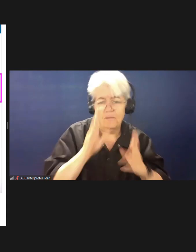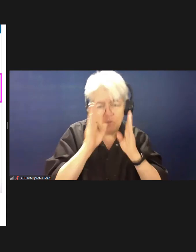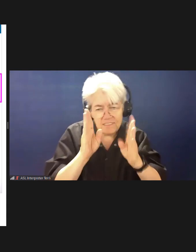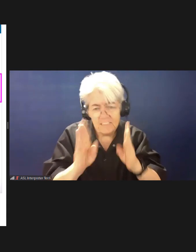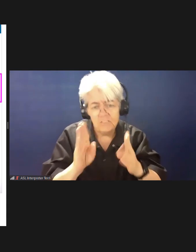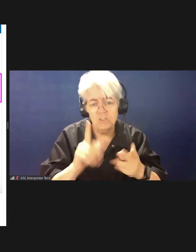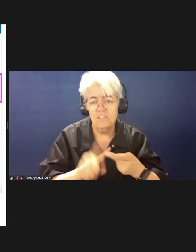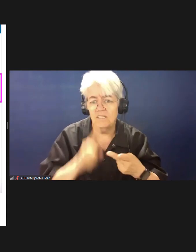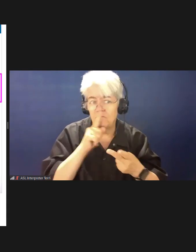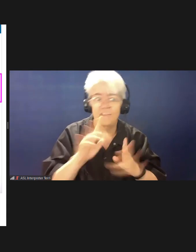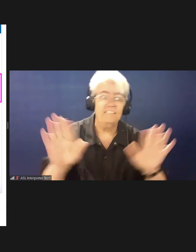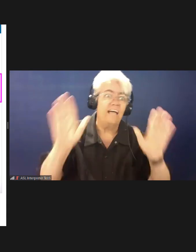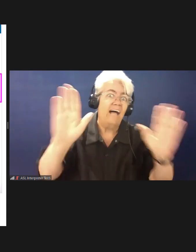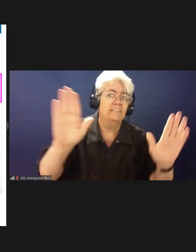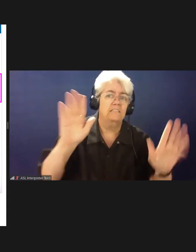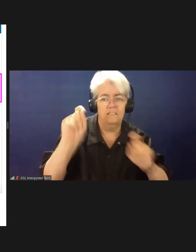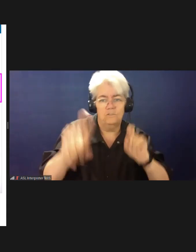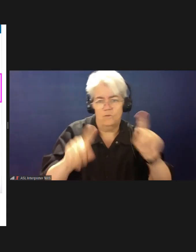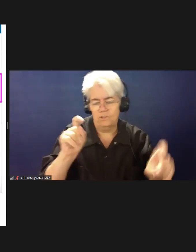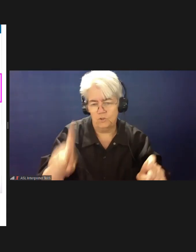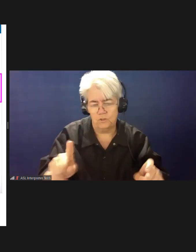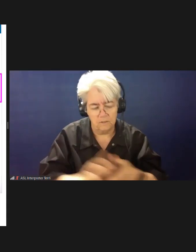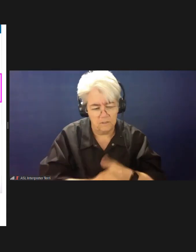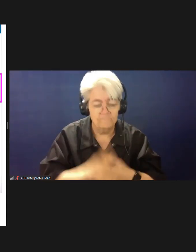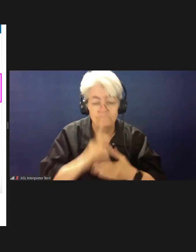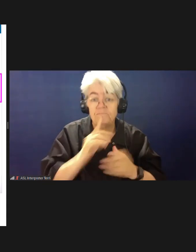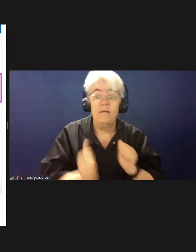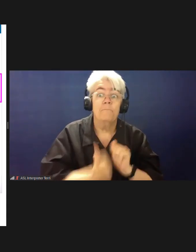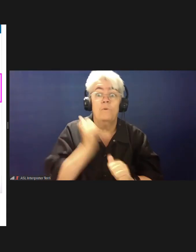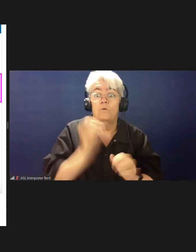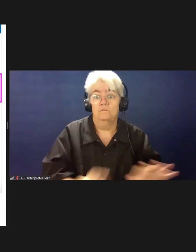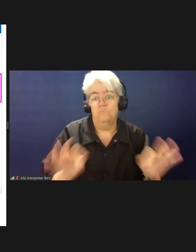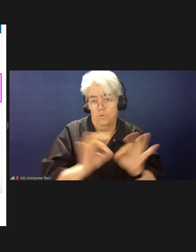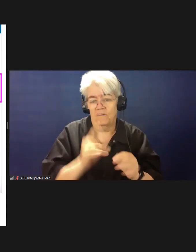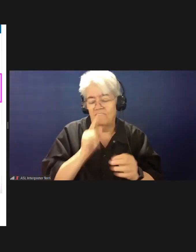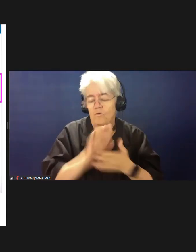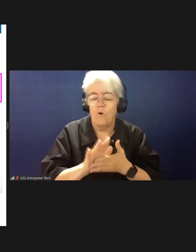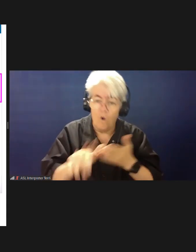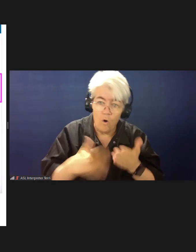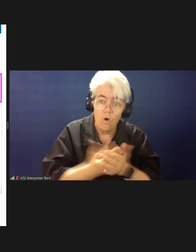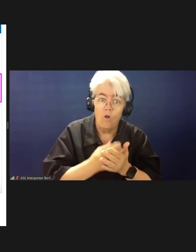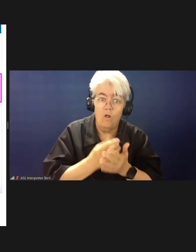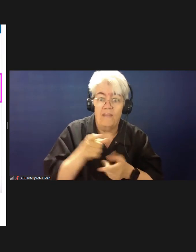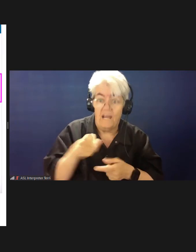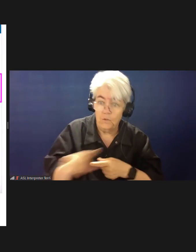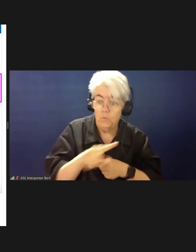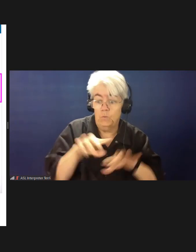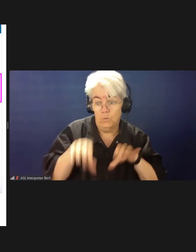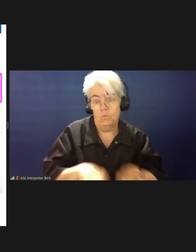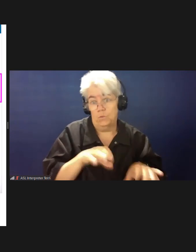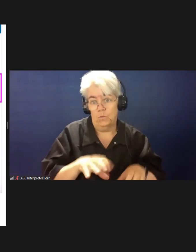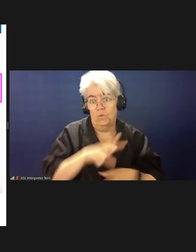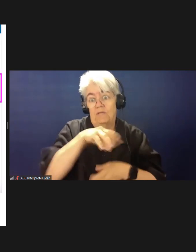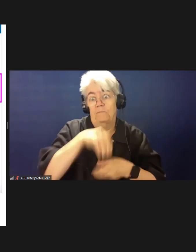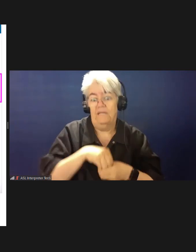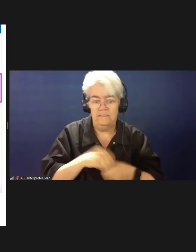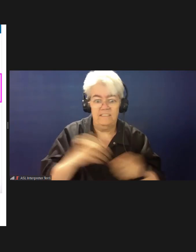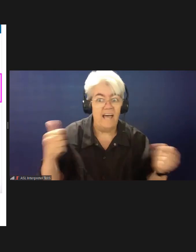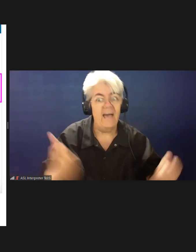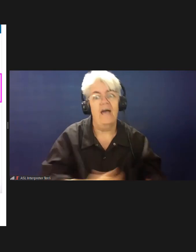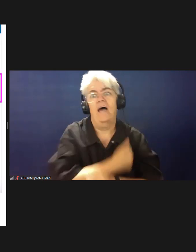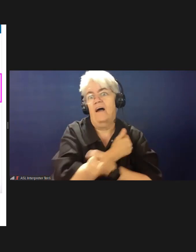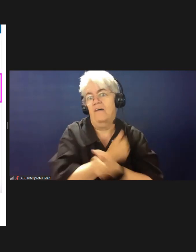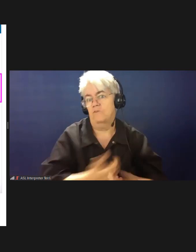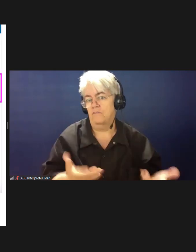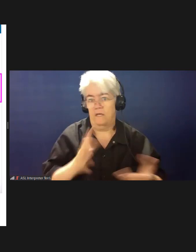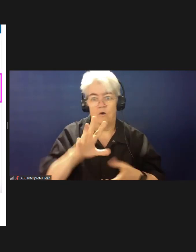today, for these excellent questions. More importantly, for all that you're doing amidst everything you have